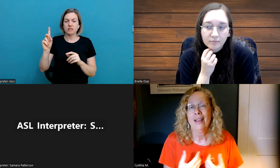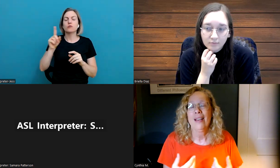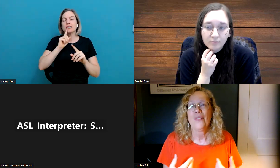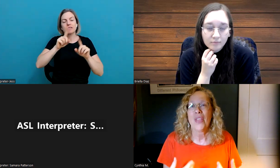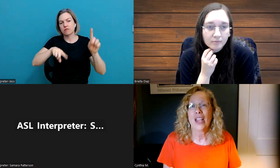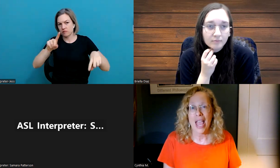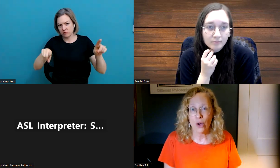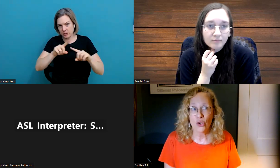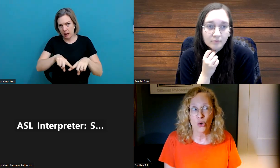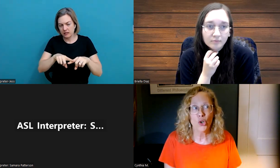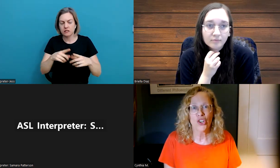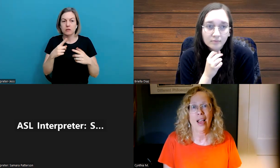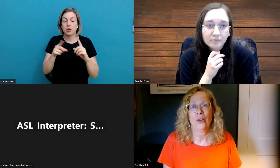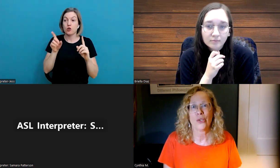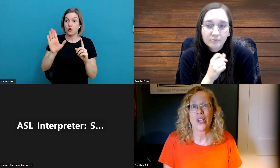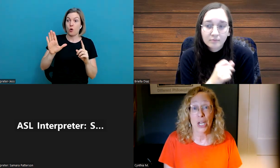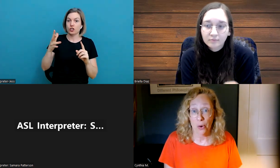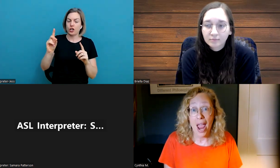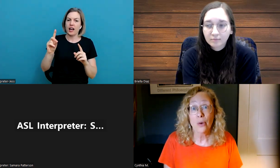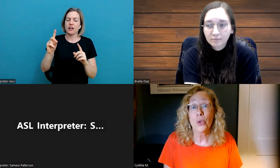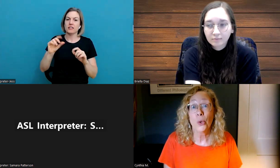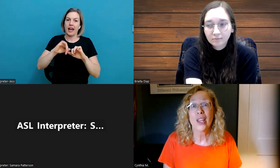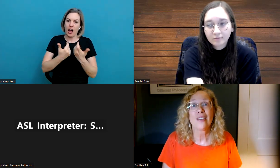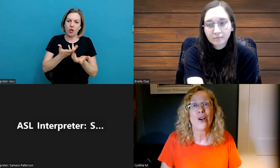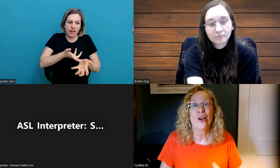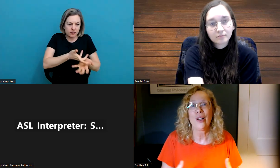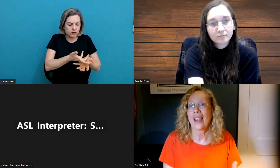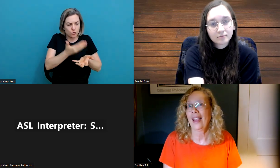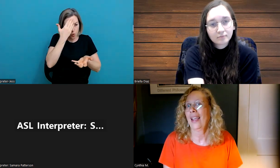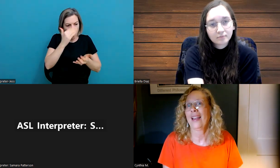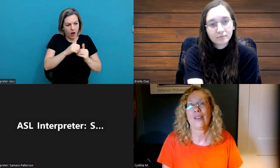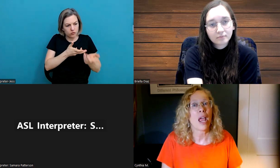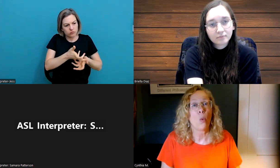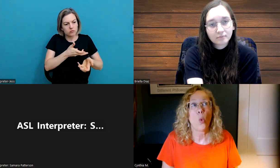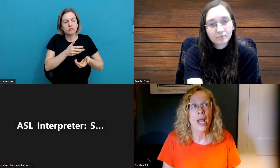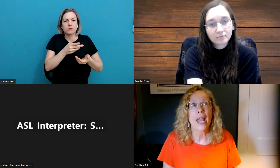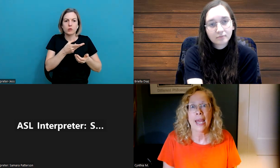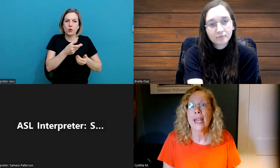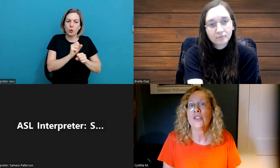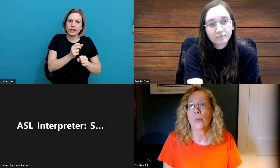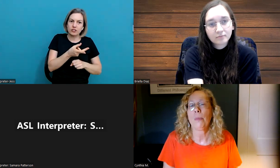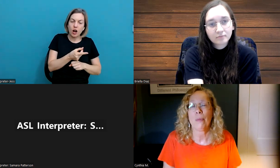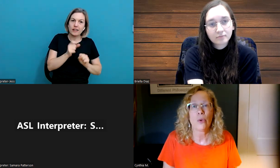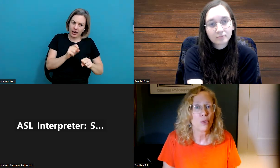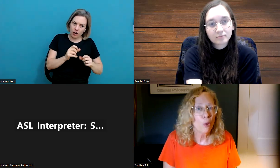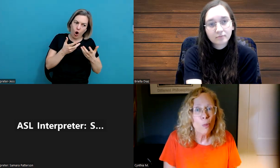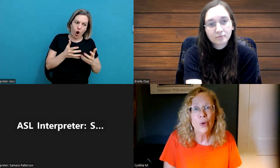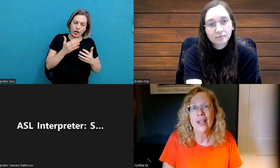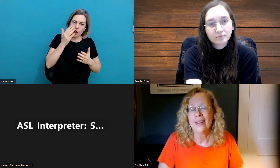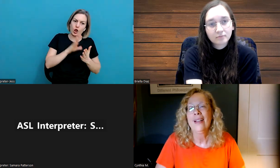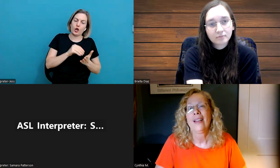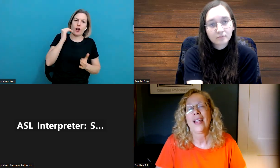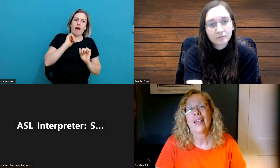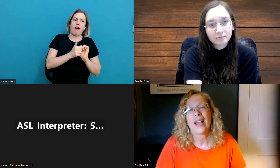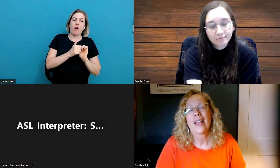one, that how your child is going to interact with a working dog and at what age it would be most